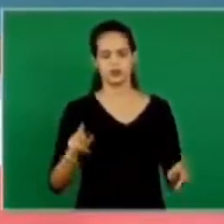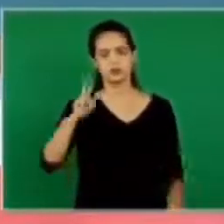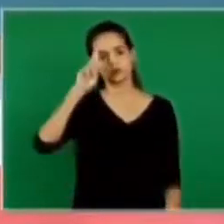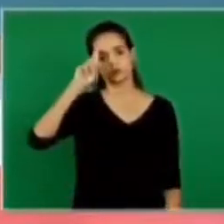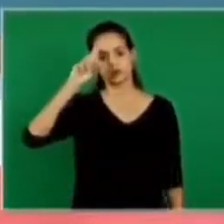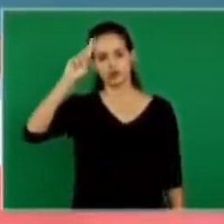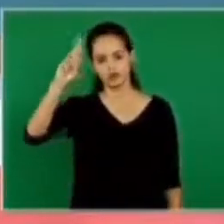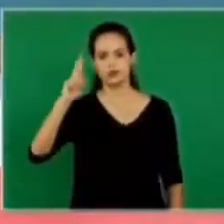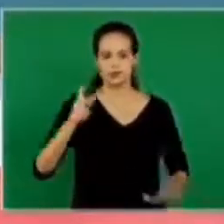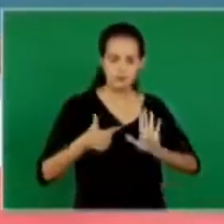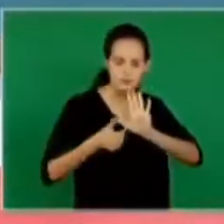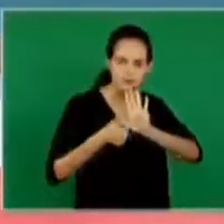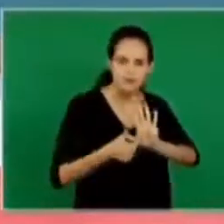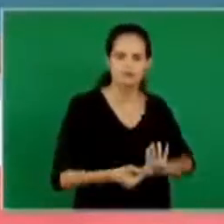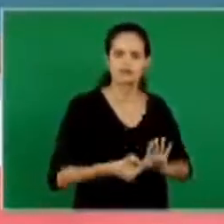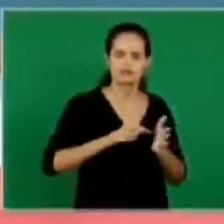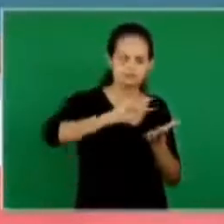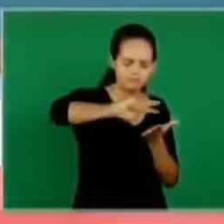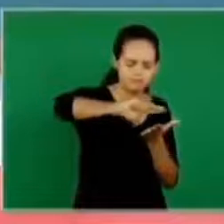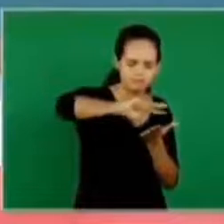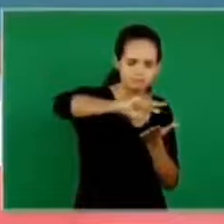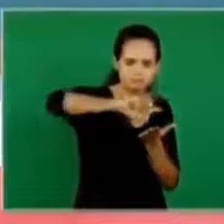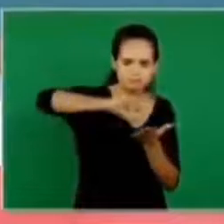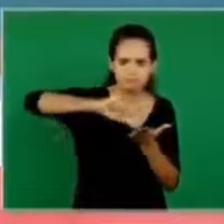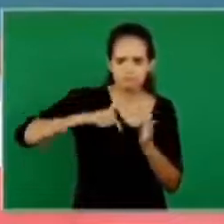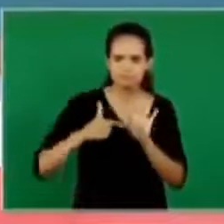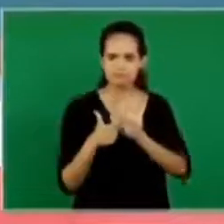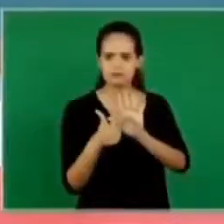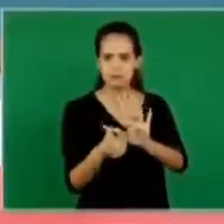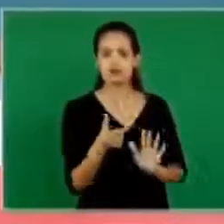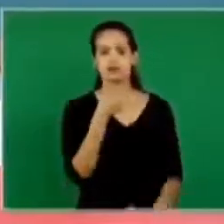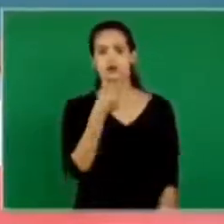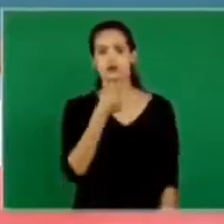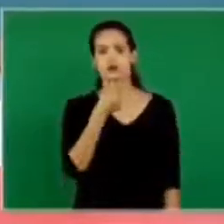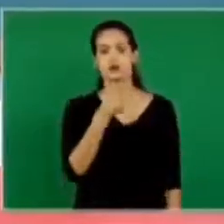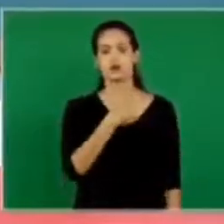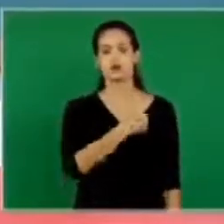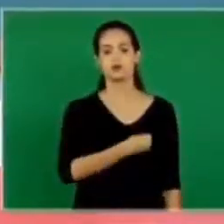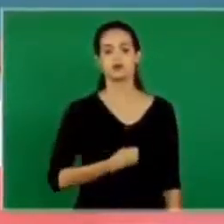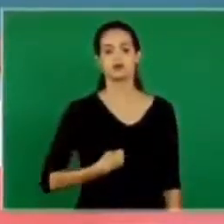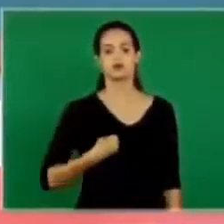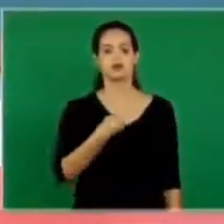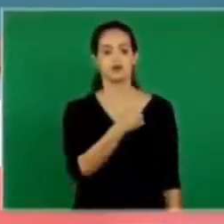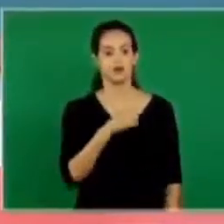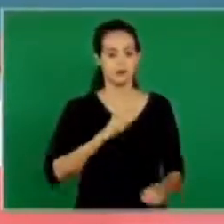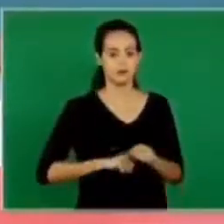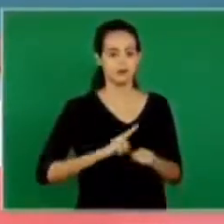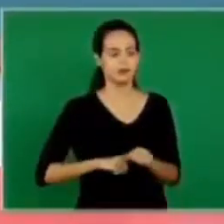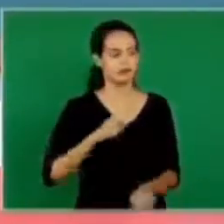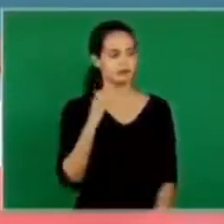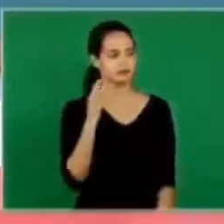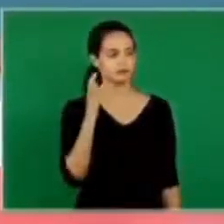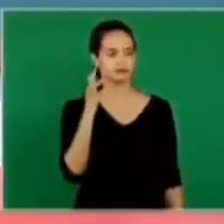Lord, in many occasions, speaks with John about the time called soon.